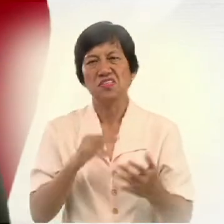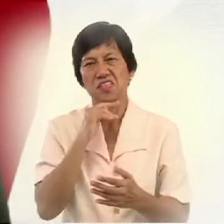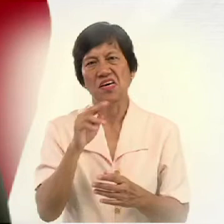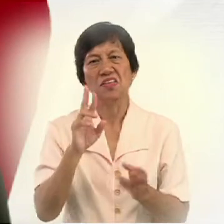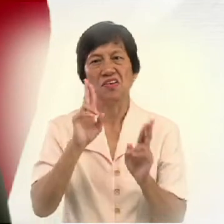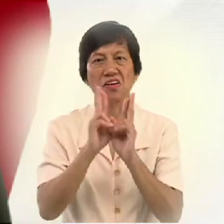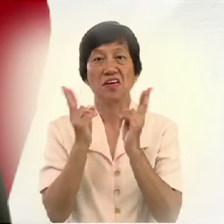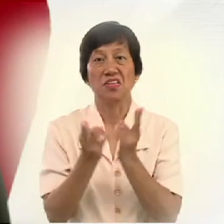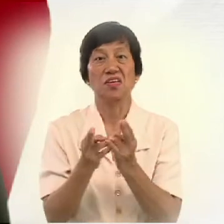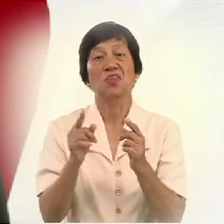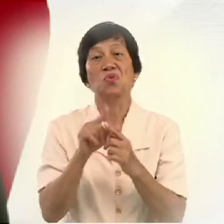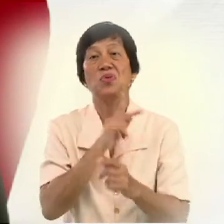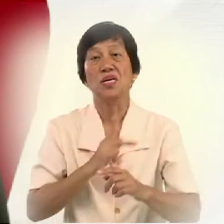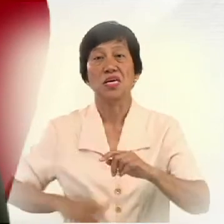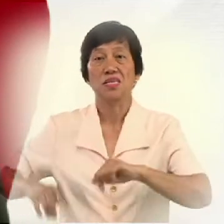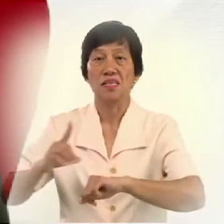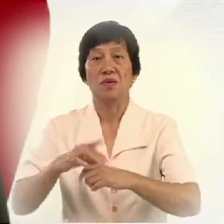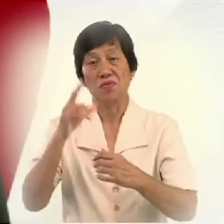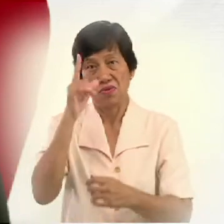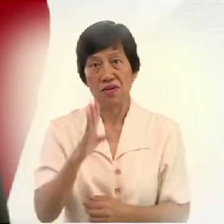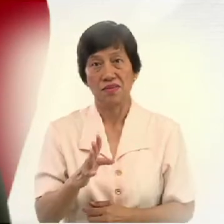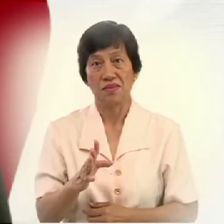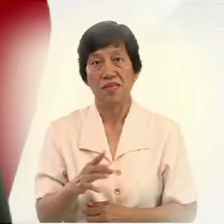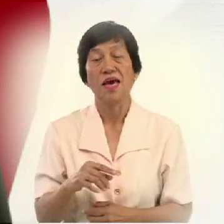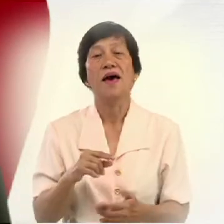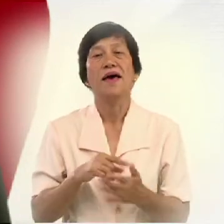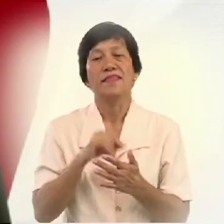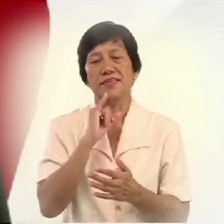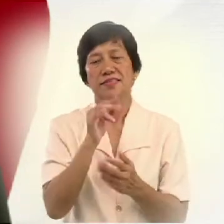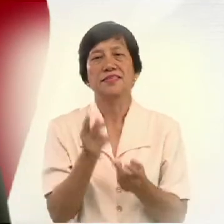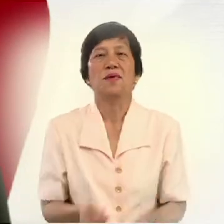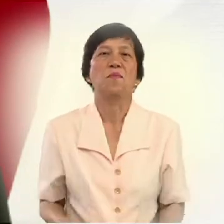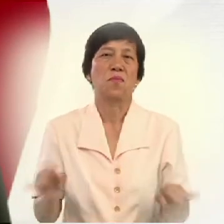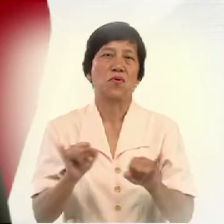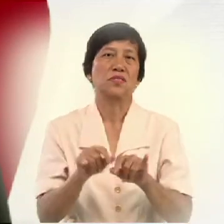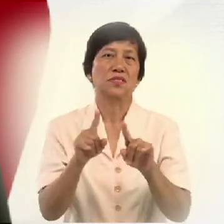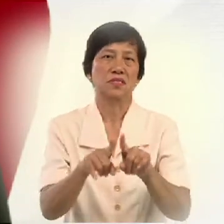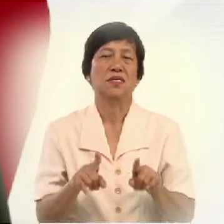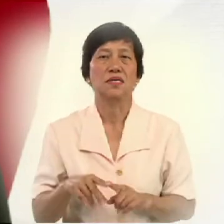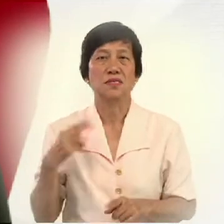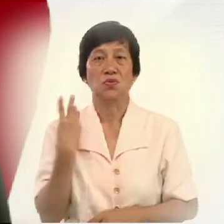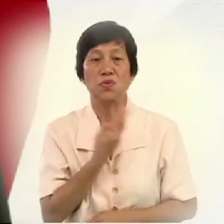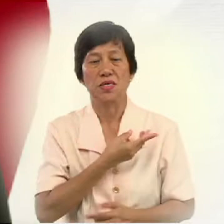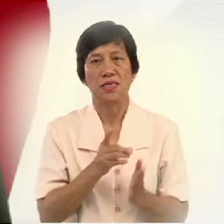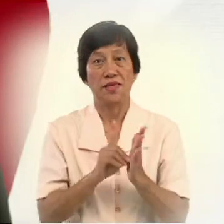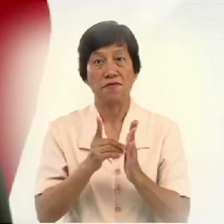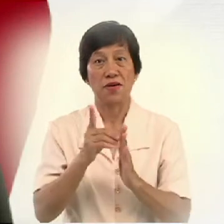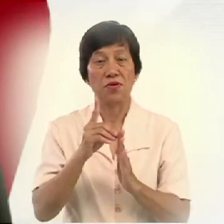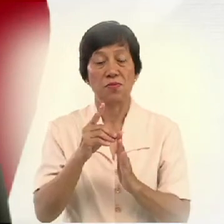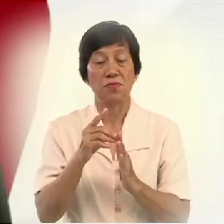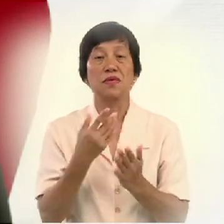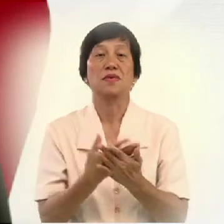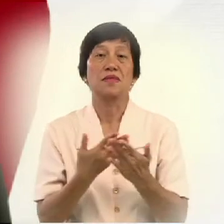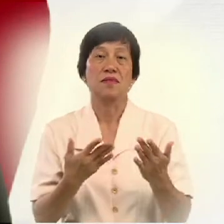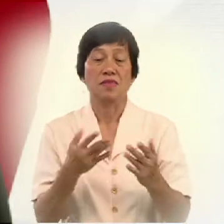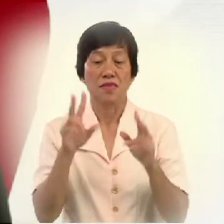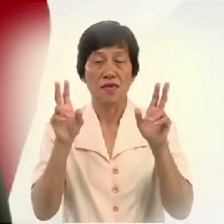be related at all to the kingdom of God? This is important as we develop the theme of